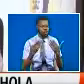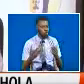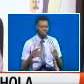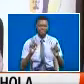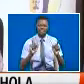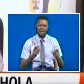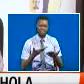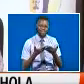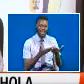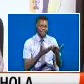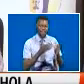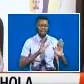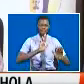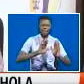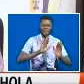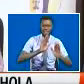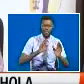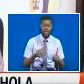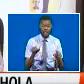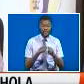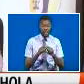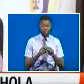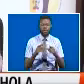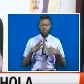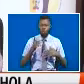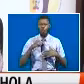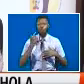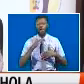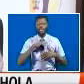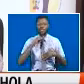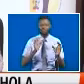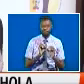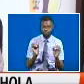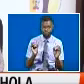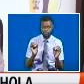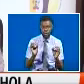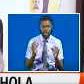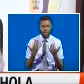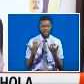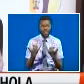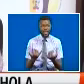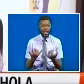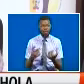further victimizing the Shakahola massacre survivors by arresting and detaining